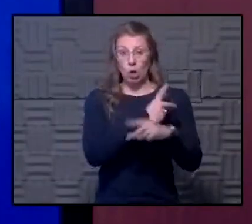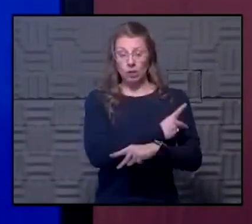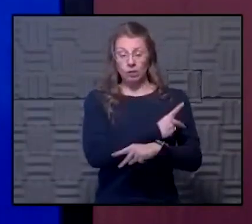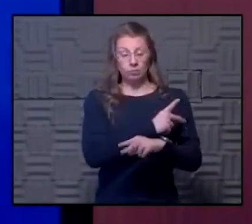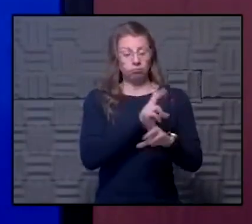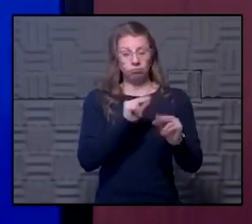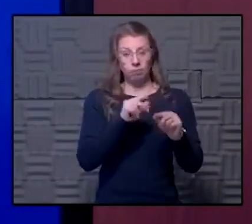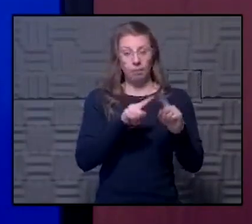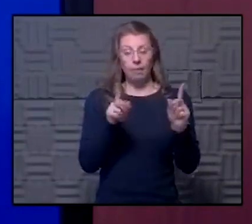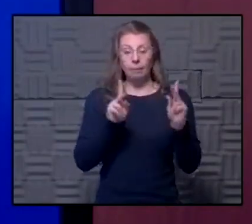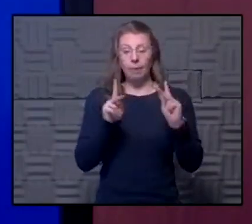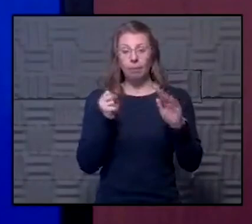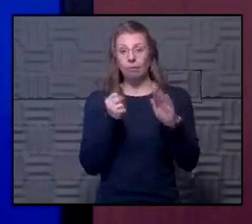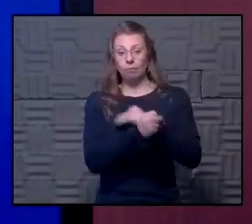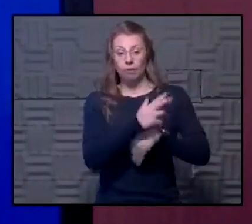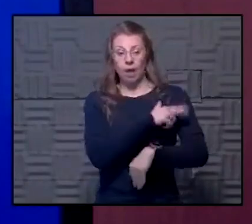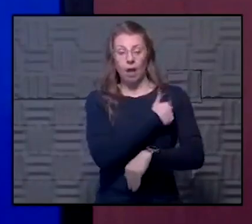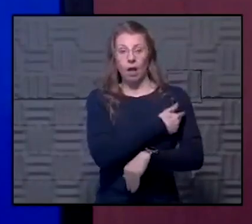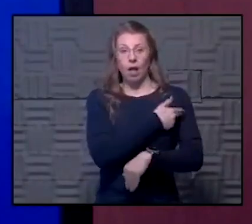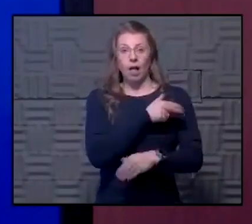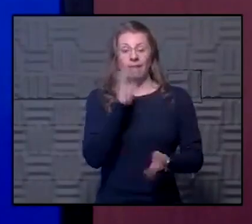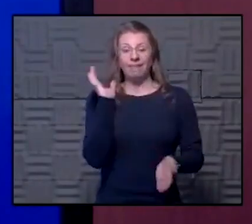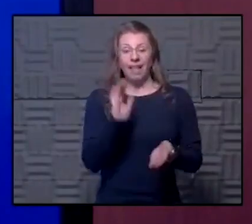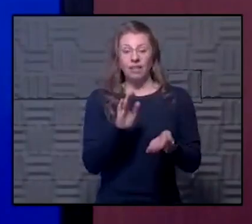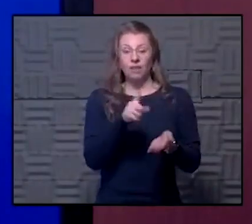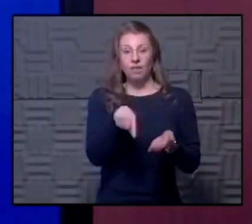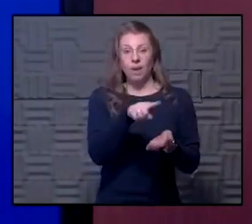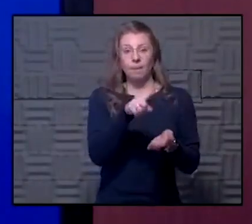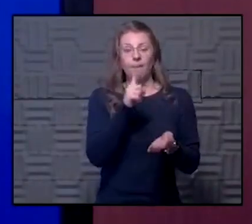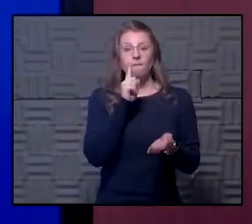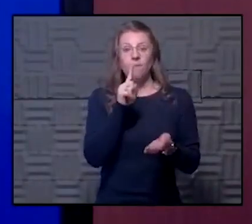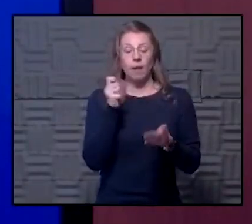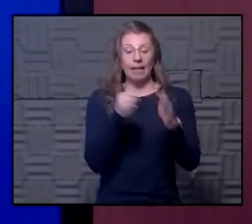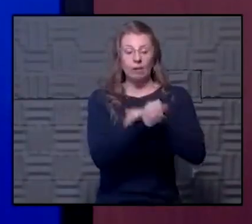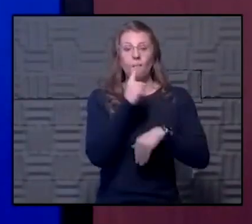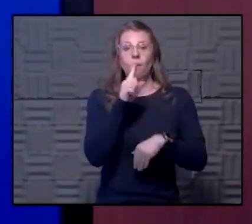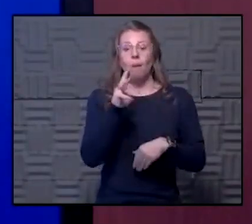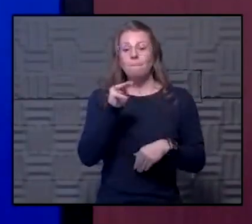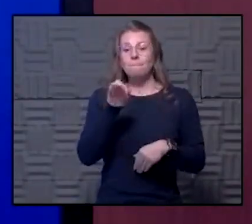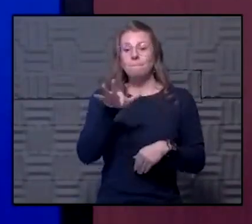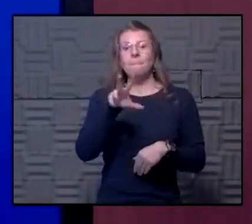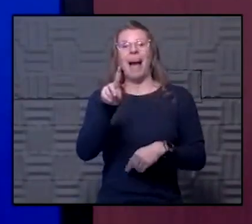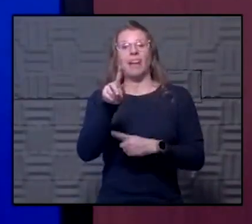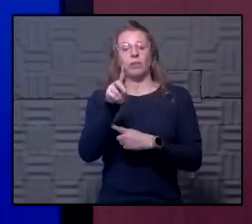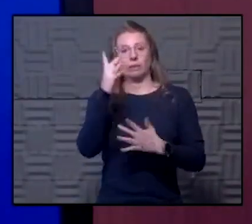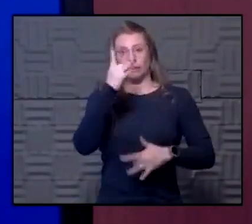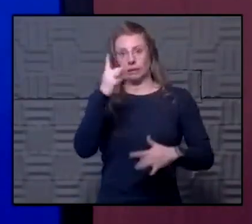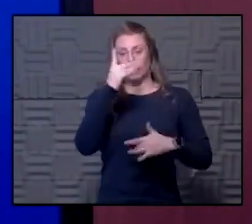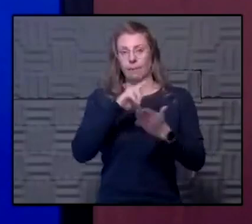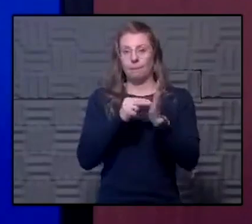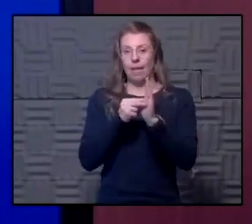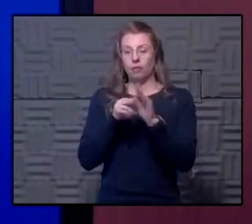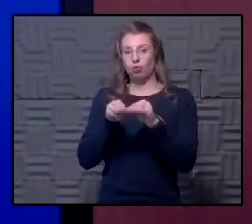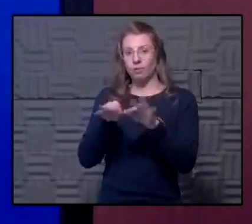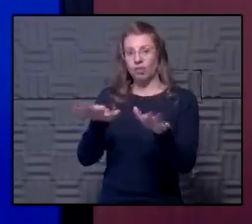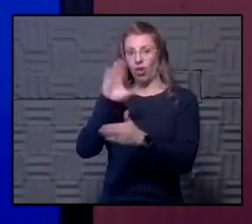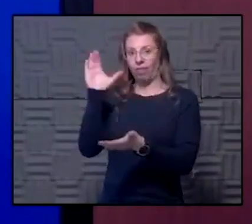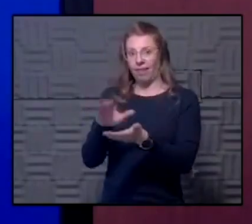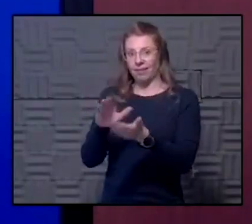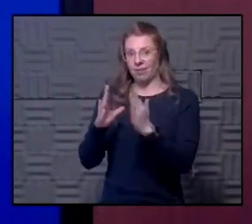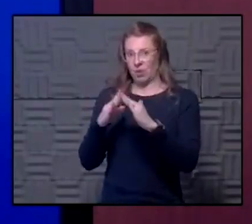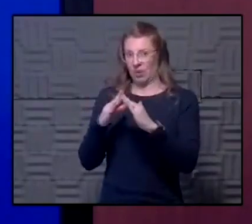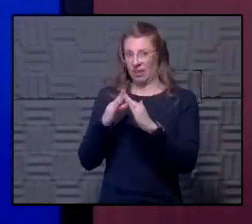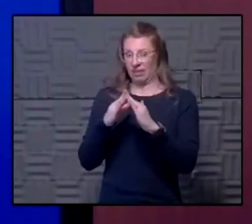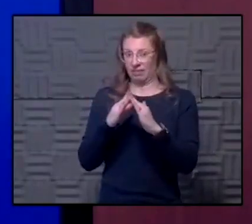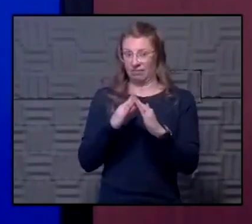those people coming to the hospital, less of them are coming for mild disease because there's less transmission in the community. And so I'm not saying that's the